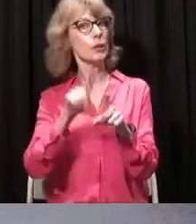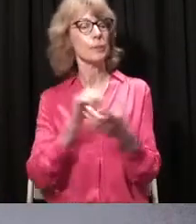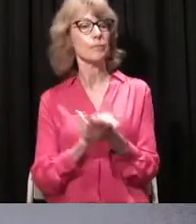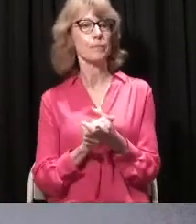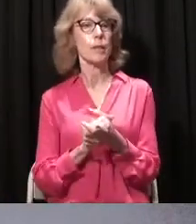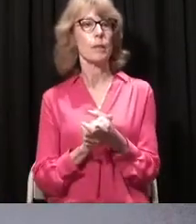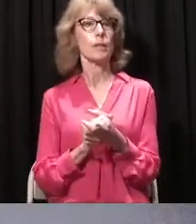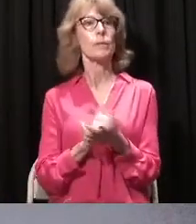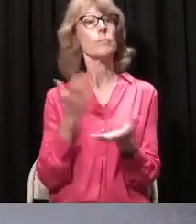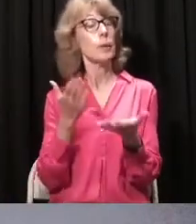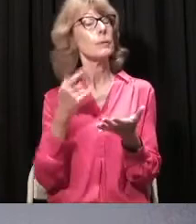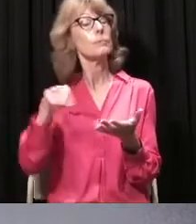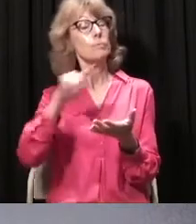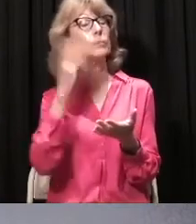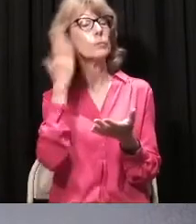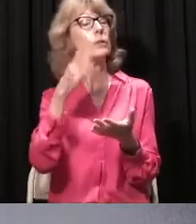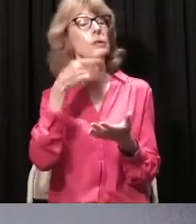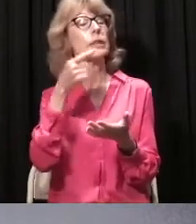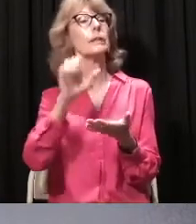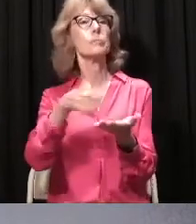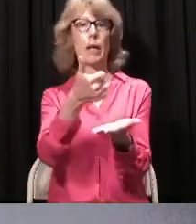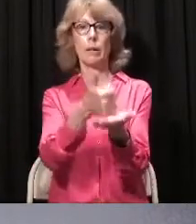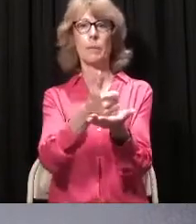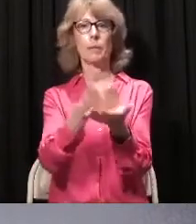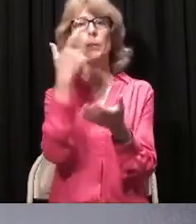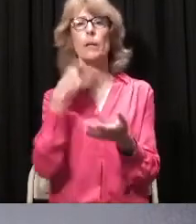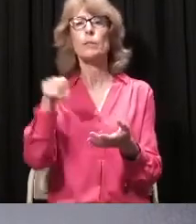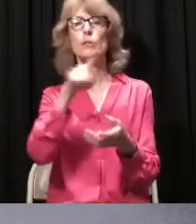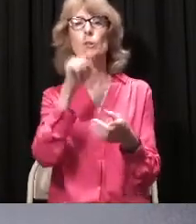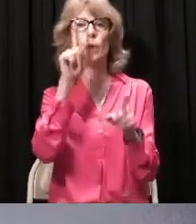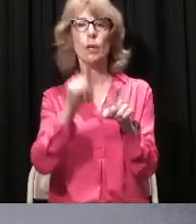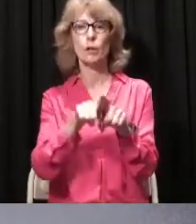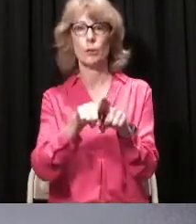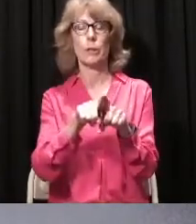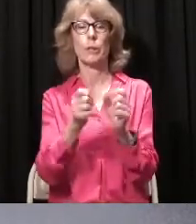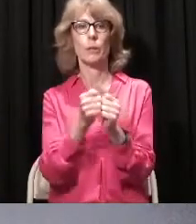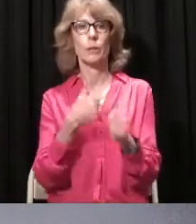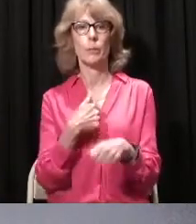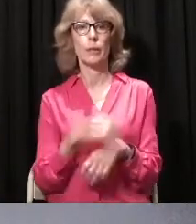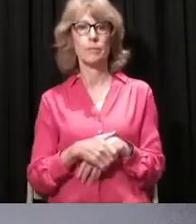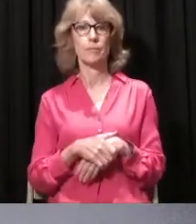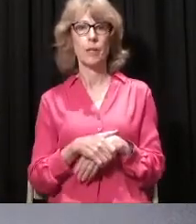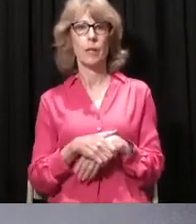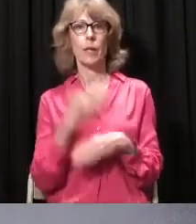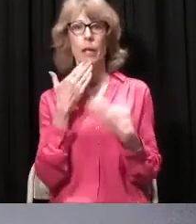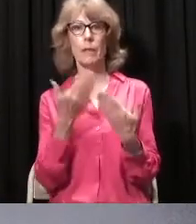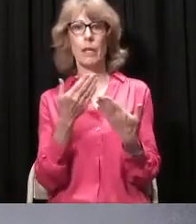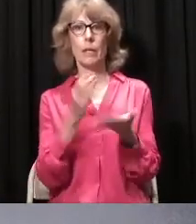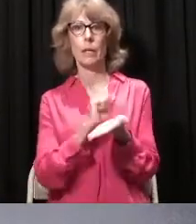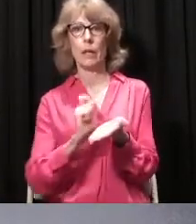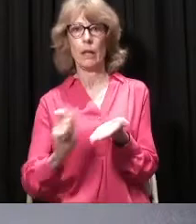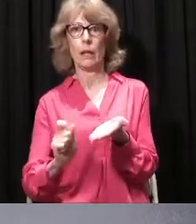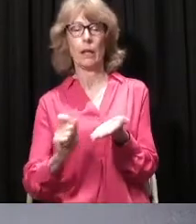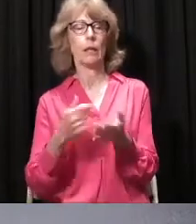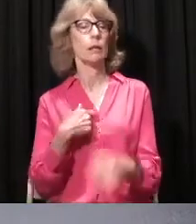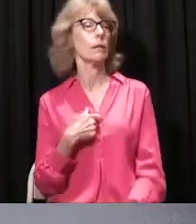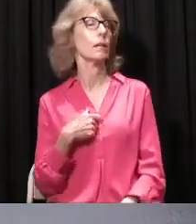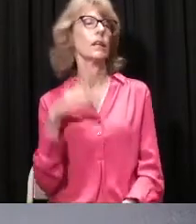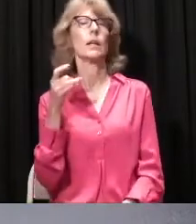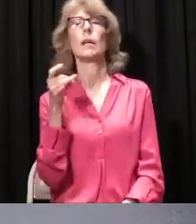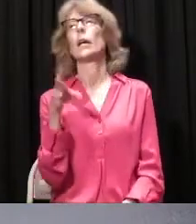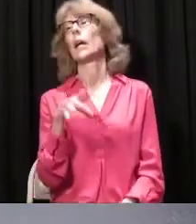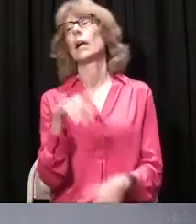say amen. I didn't like thank you notes. In fact, I hated thank you